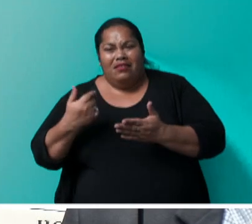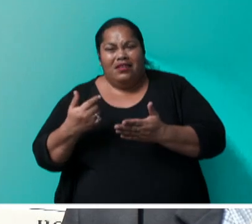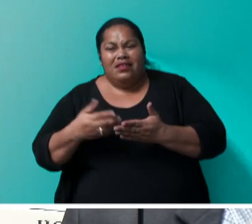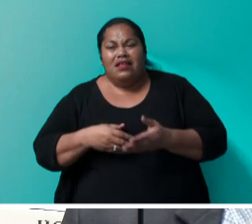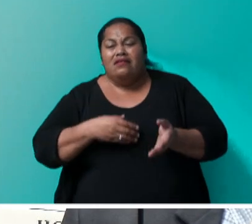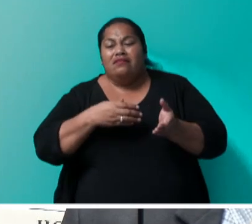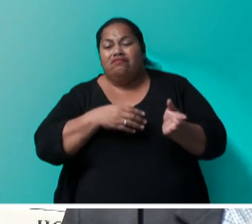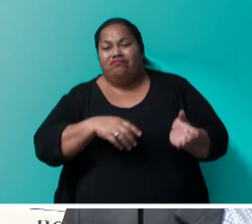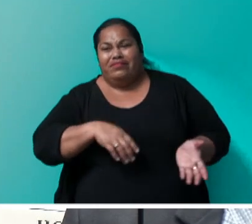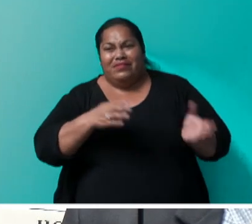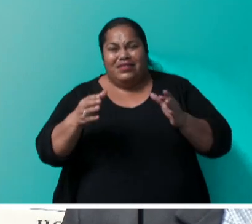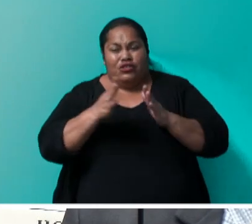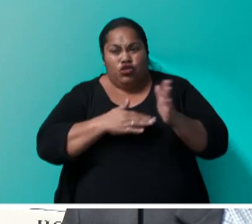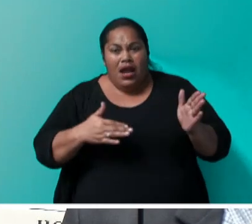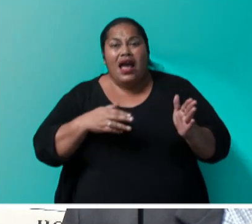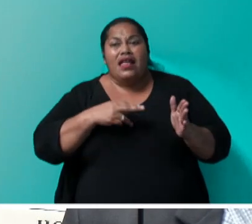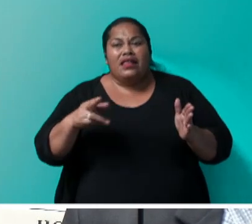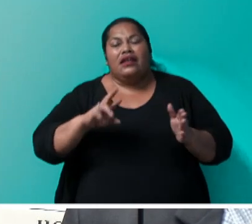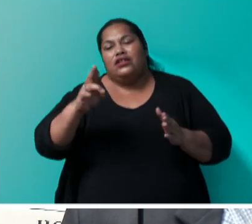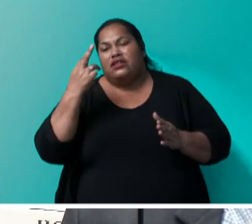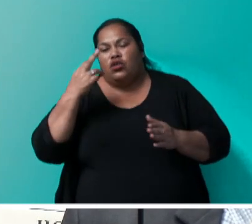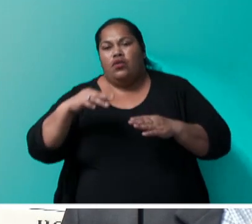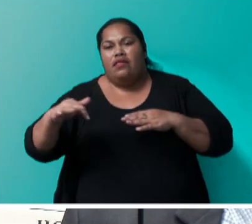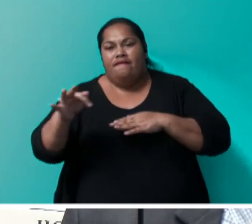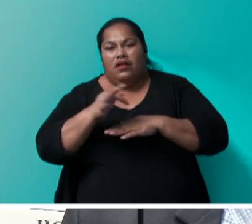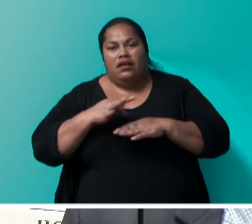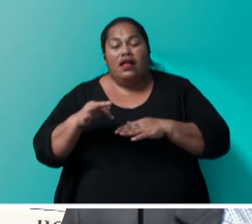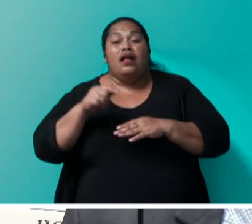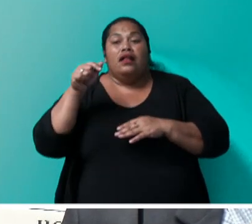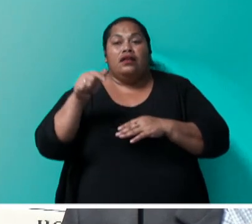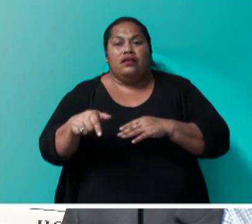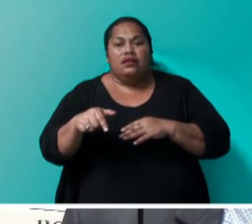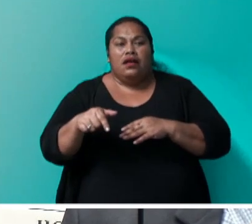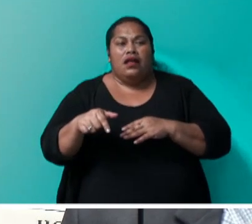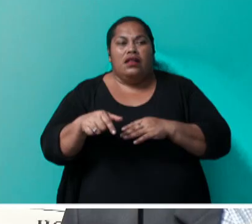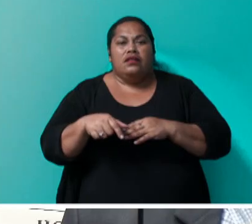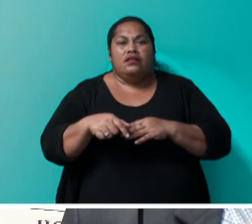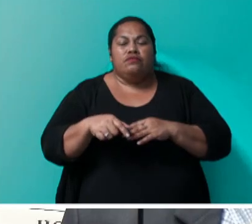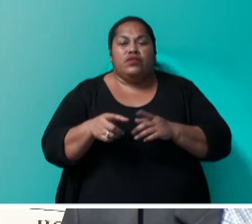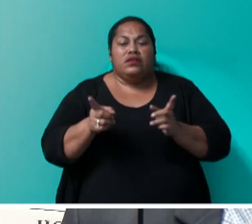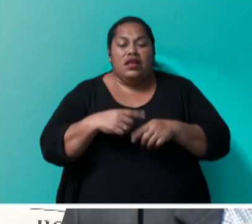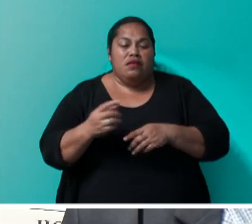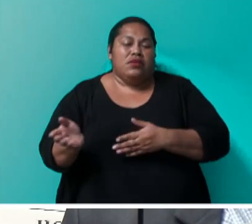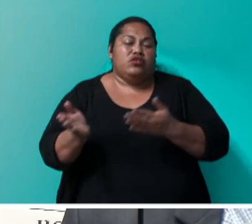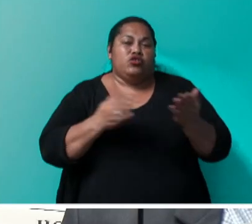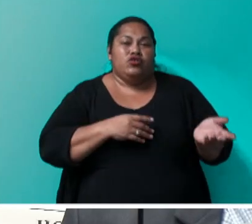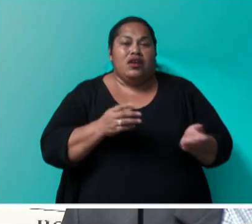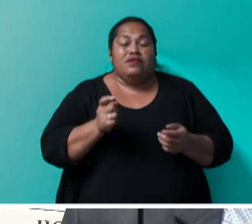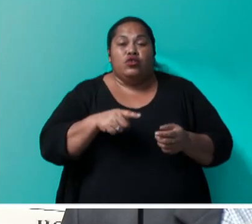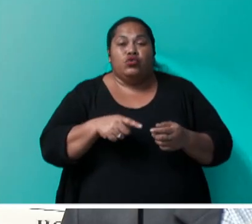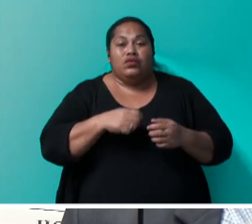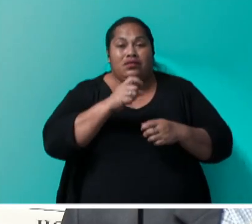fields without long transport delays. The cane would then be consolidated and transferred to the mill using mass